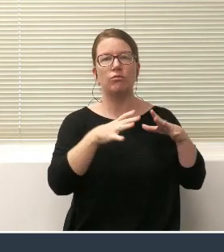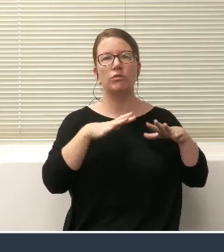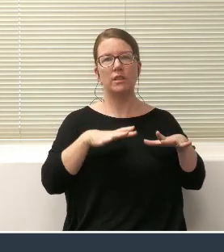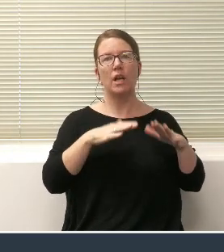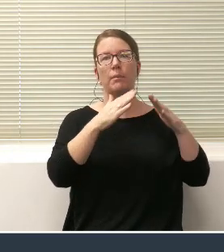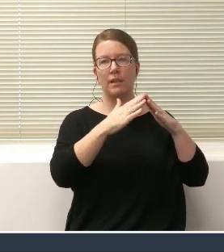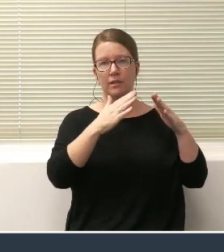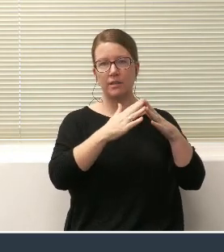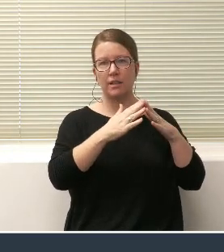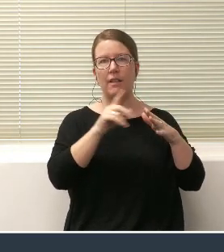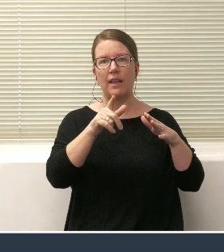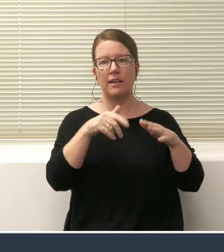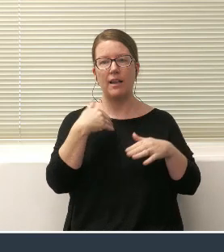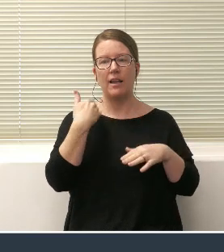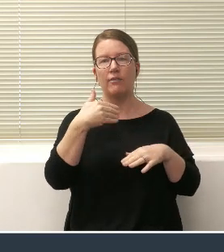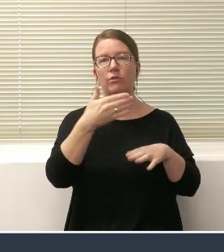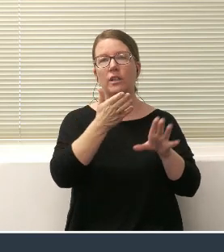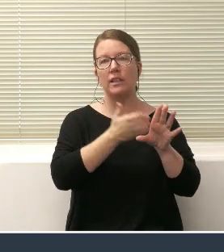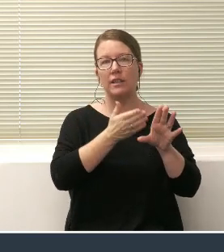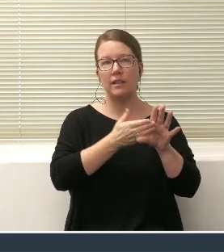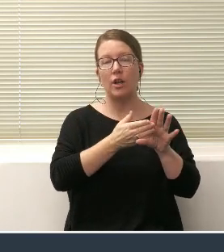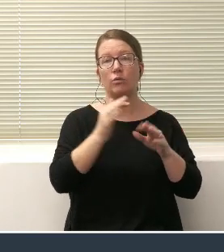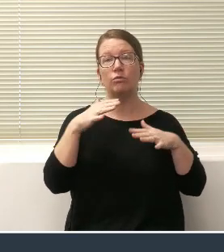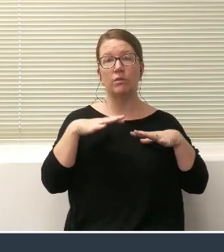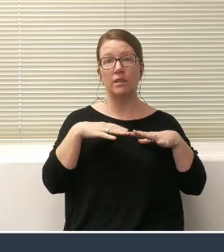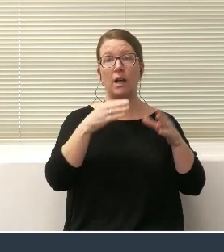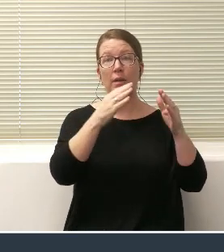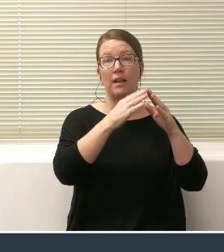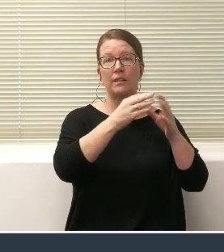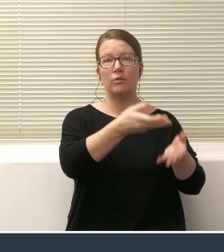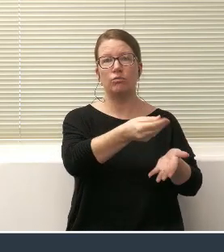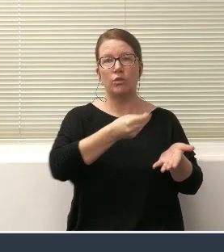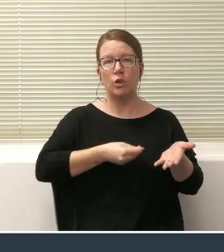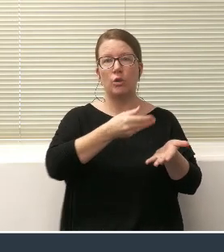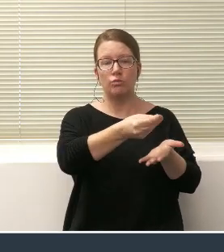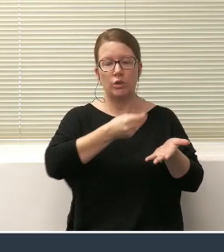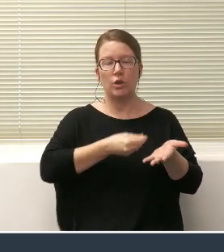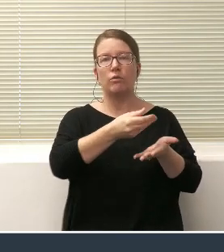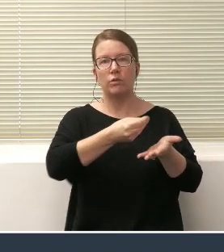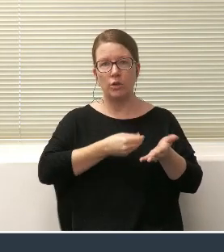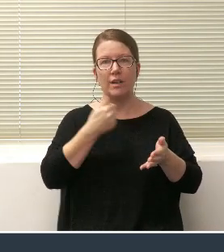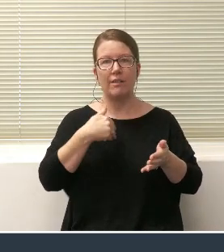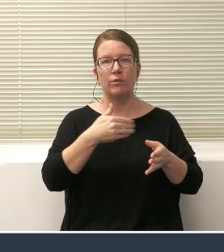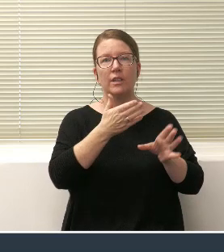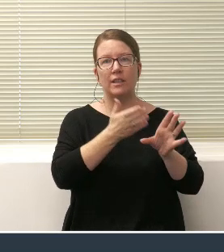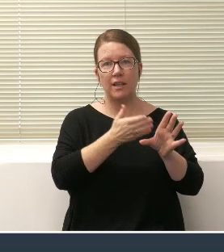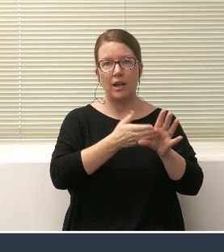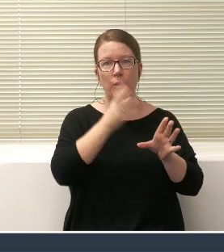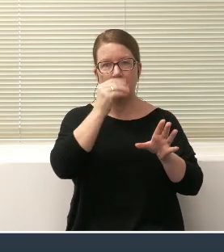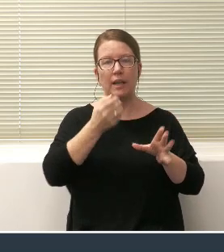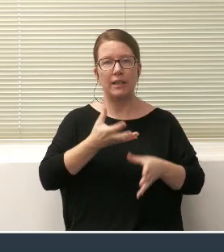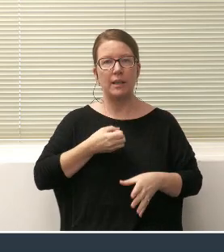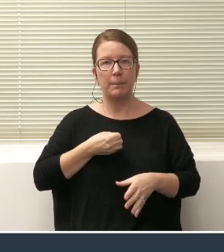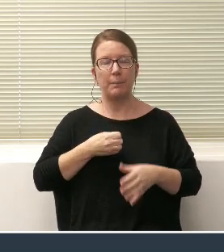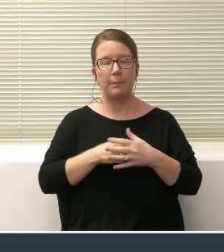and there's an ongoing annual return to council from the retirement housing due to our ability to enable those 3 to